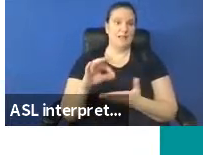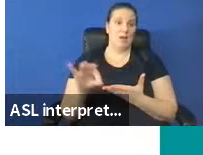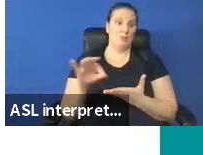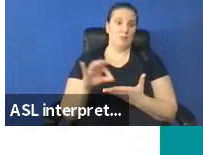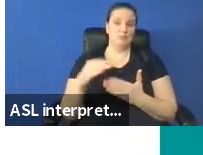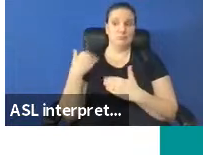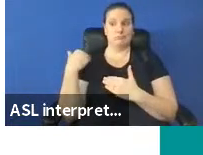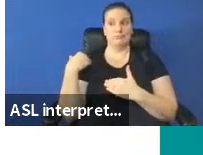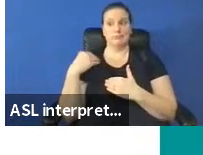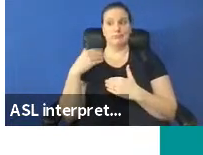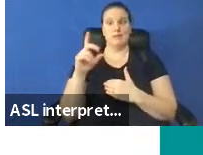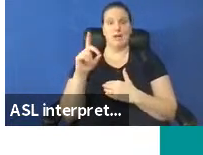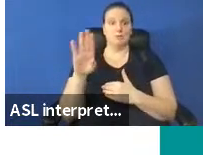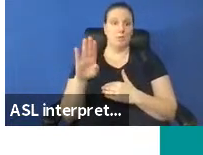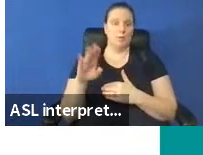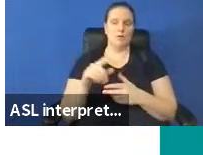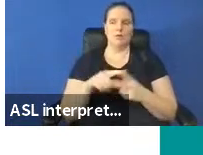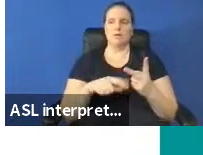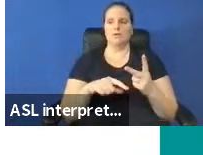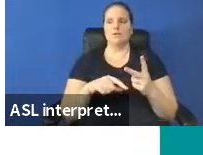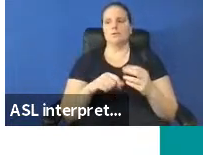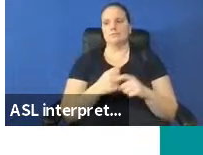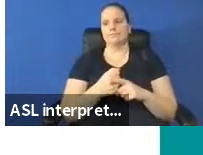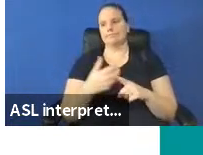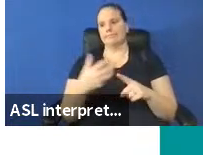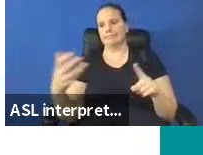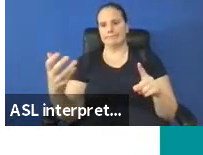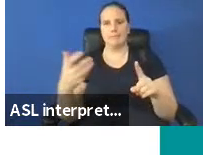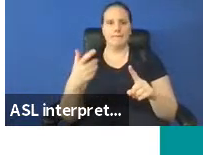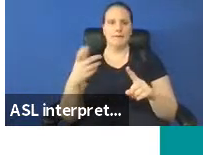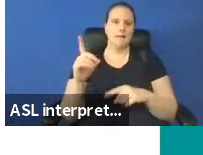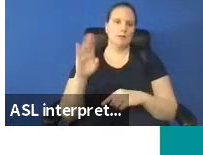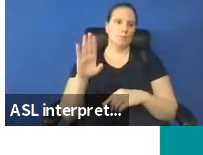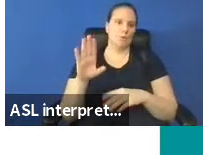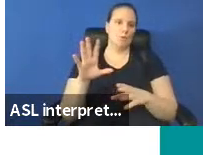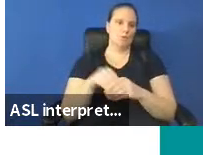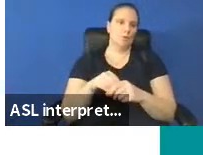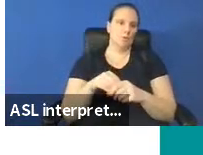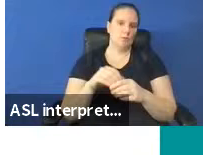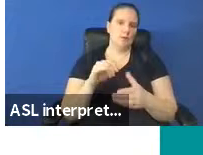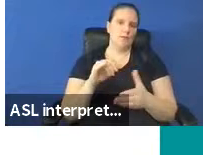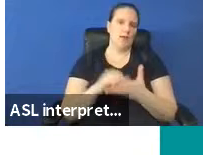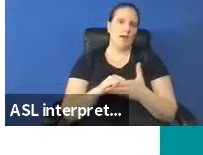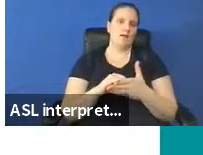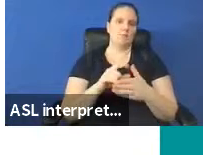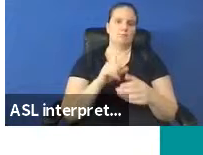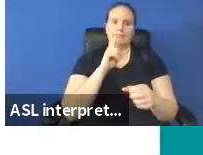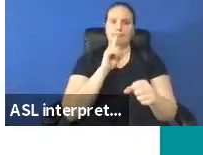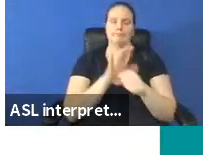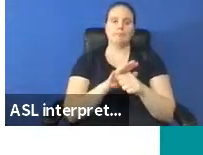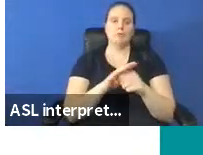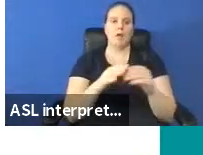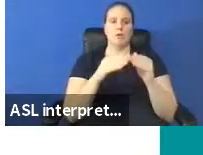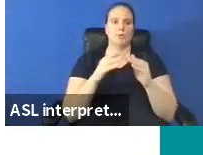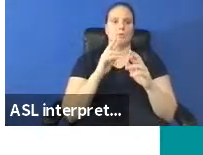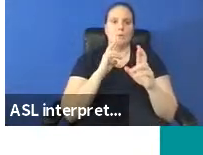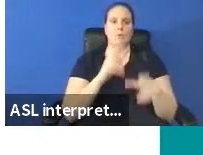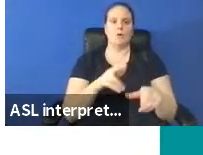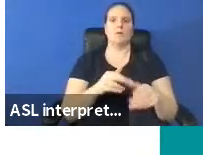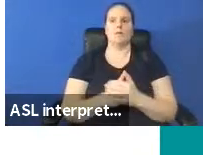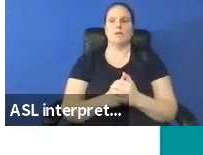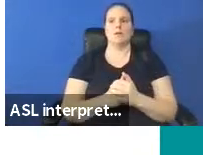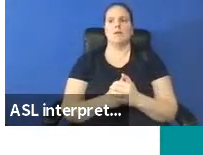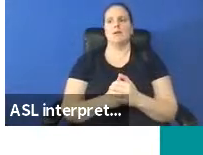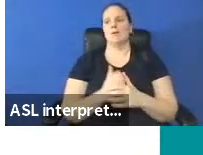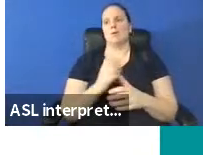could expand the existing accountability dashboard to include a page dedicated to equity reporting. We imagine that this would